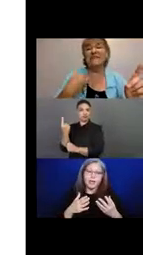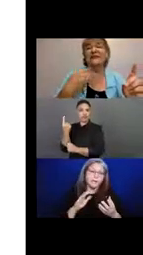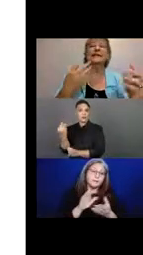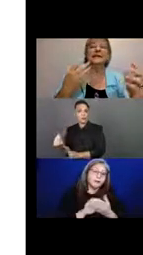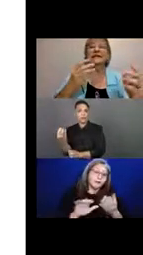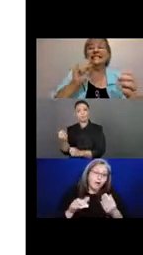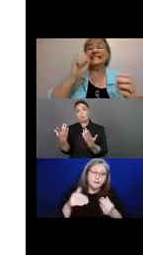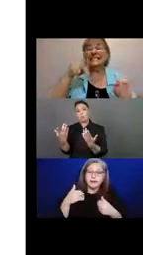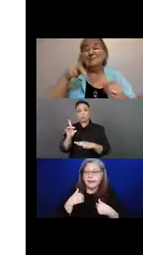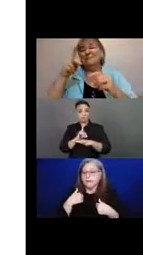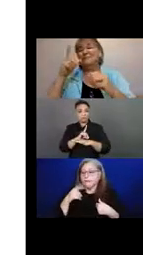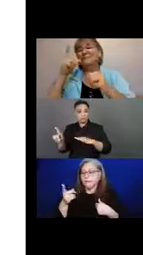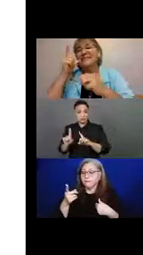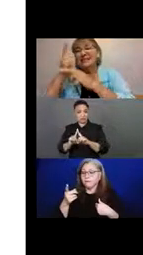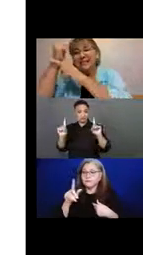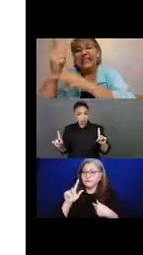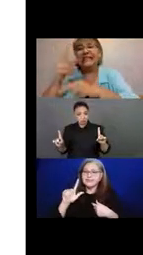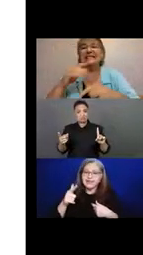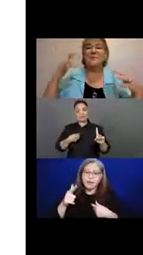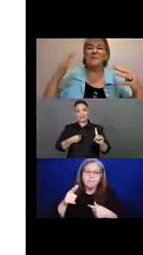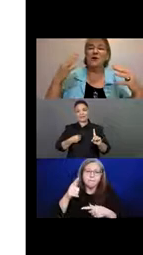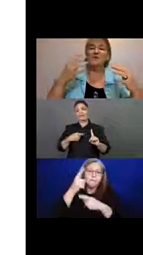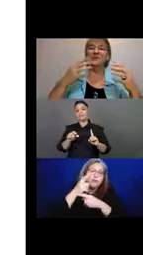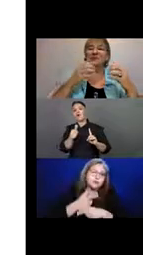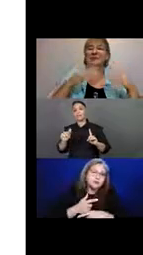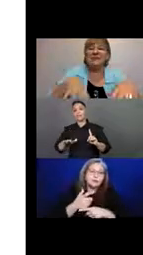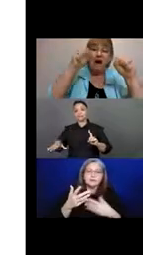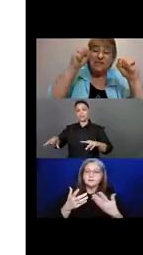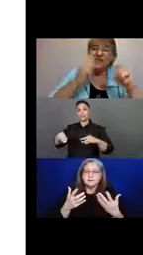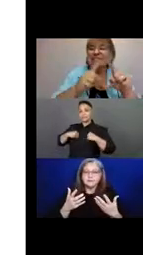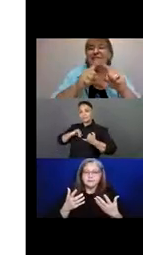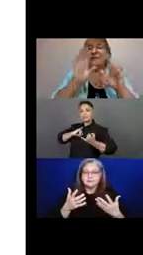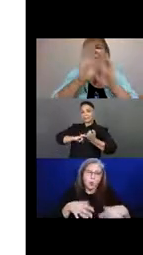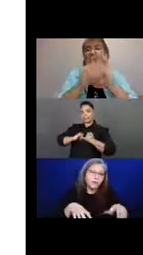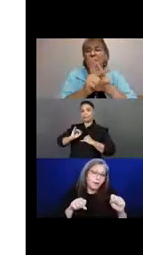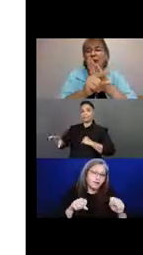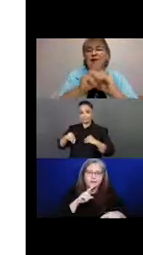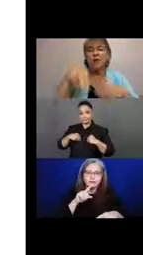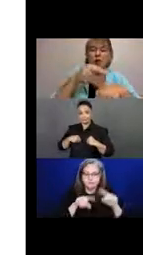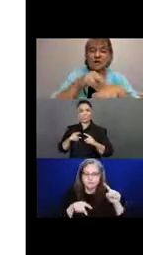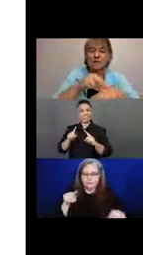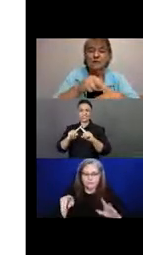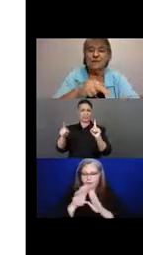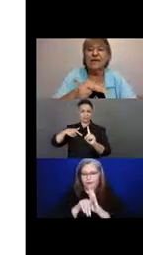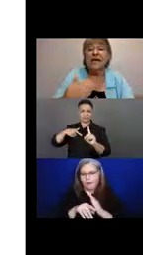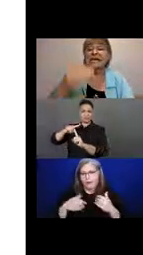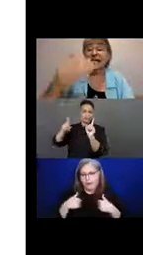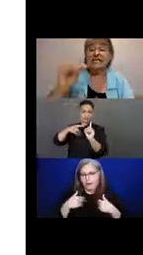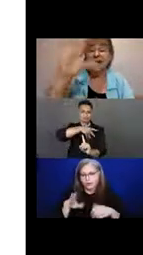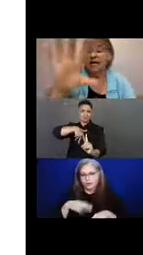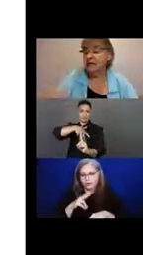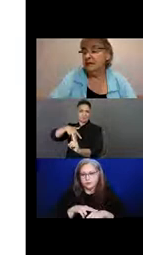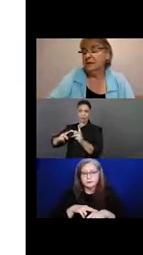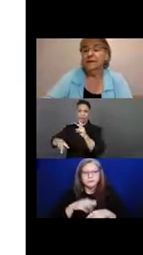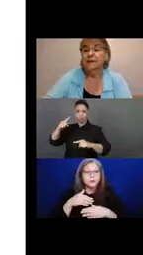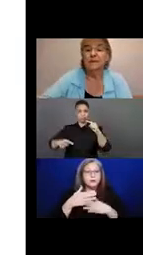have step siblings, you know, there's adopted, there's different backgrounds, of course. Next